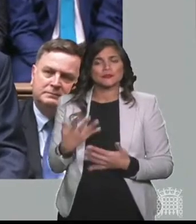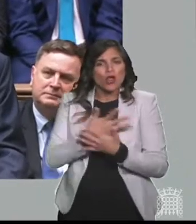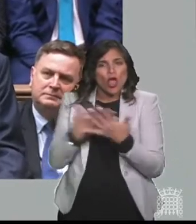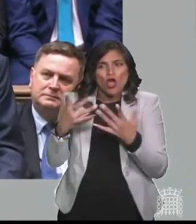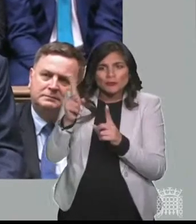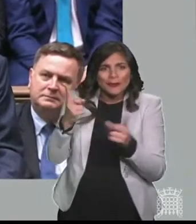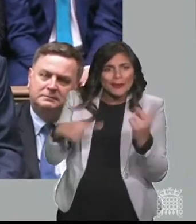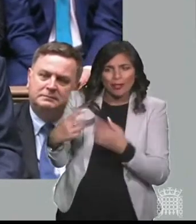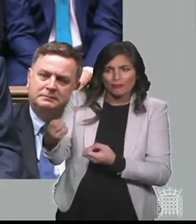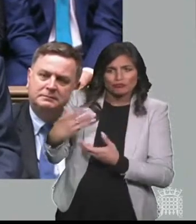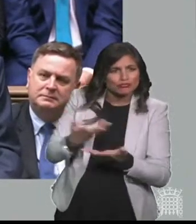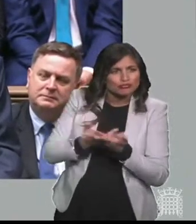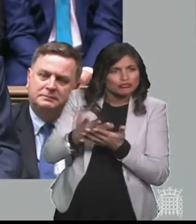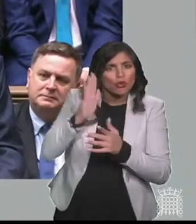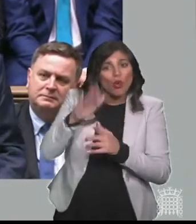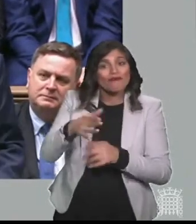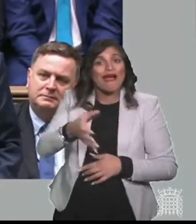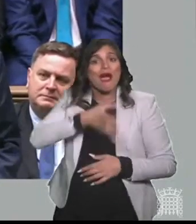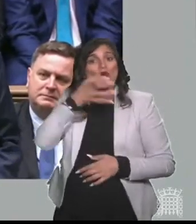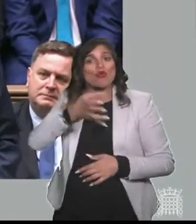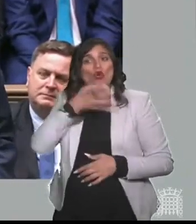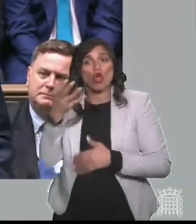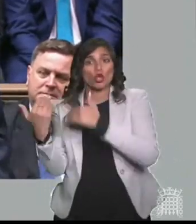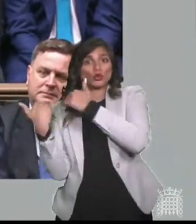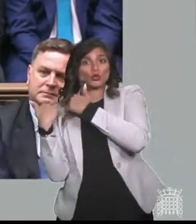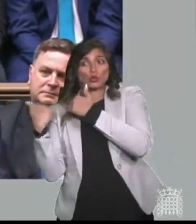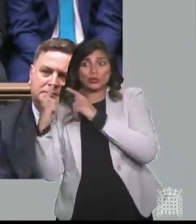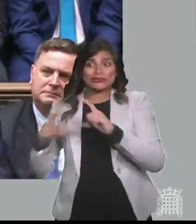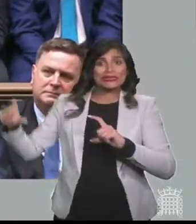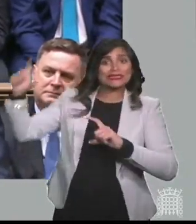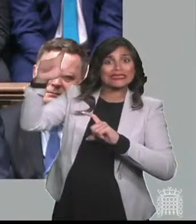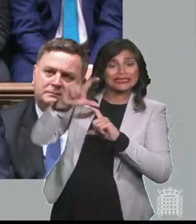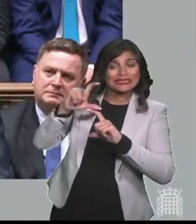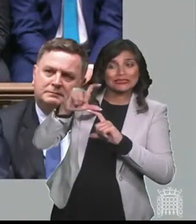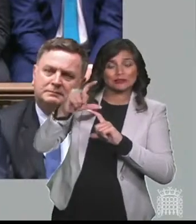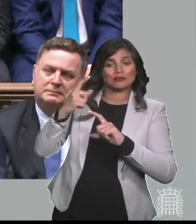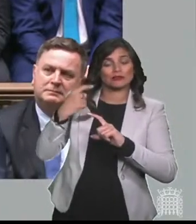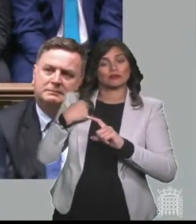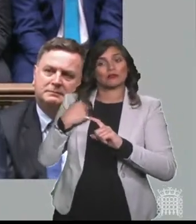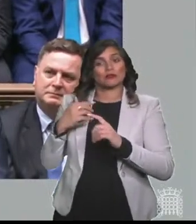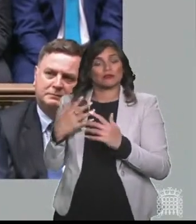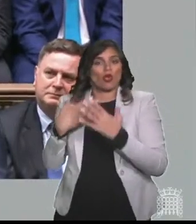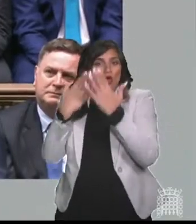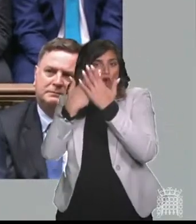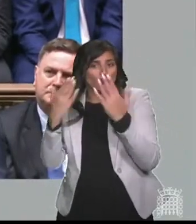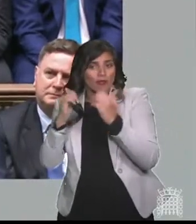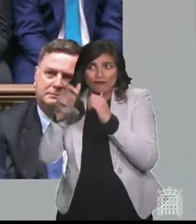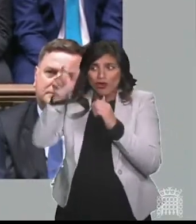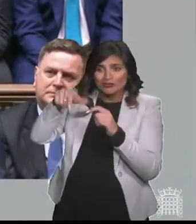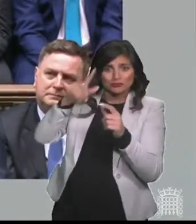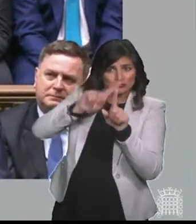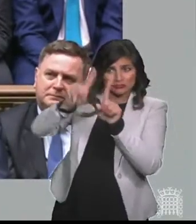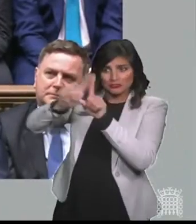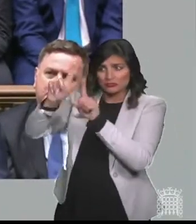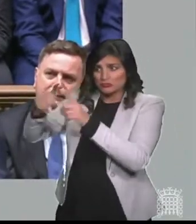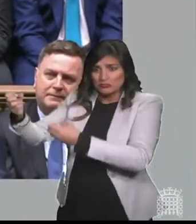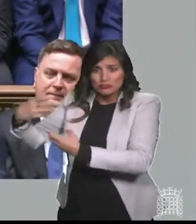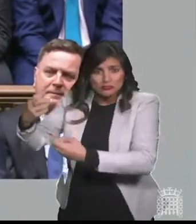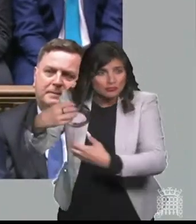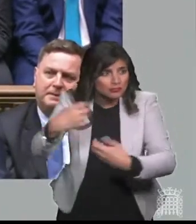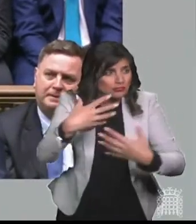arguments on alcohol duties from my honourable friend for Murray and my right honourable friend for Dumfriesshire, Clydesdale and